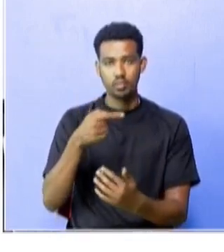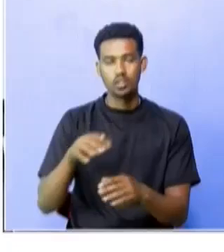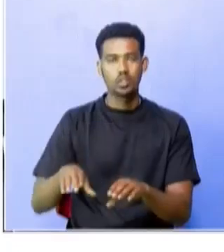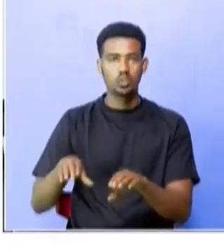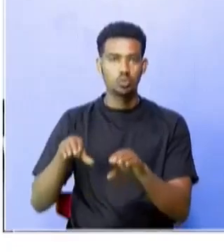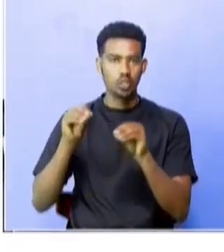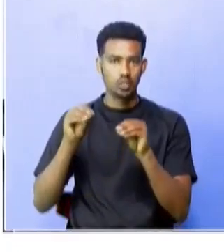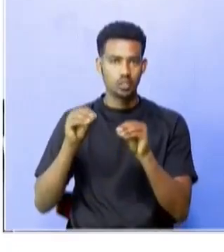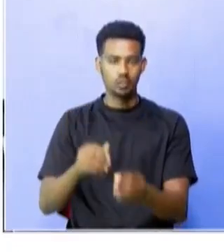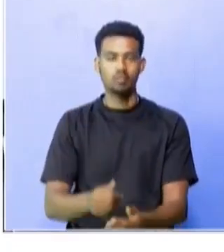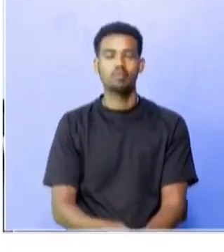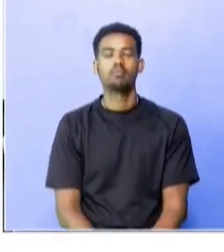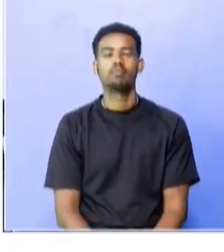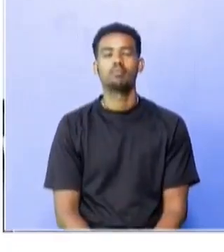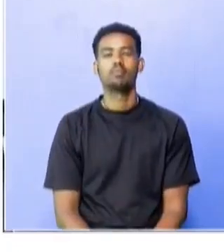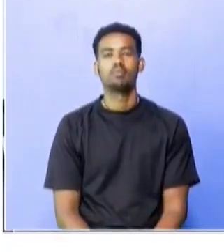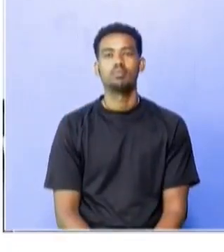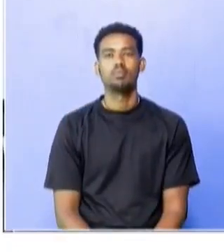She